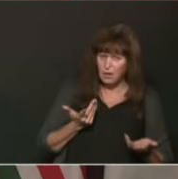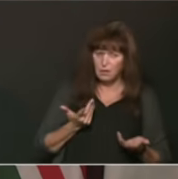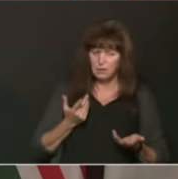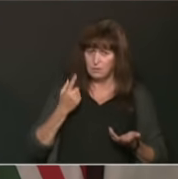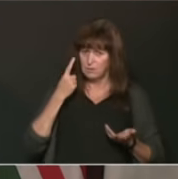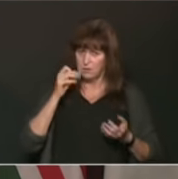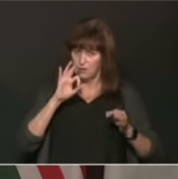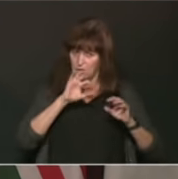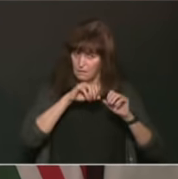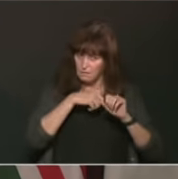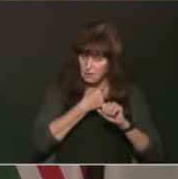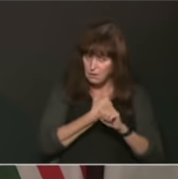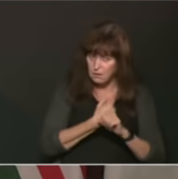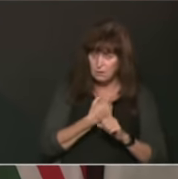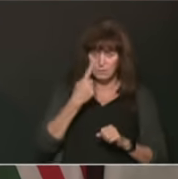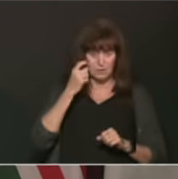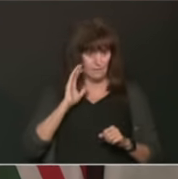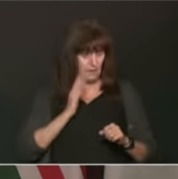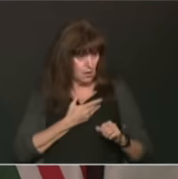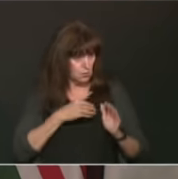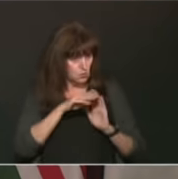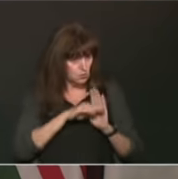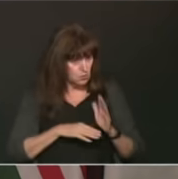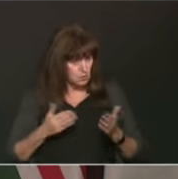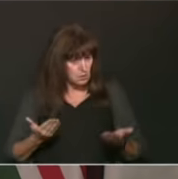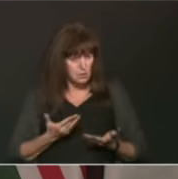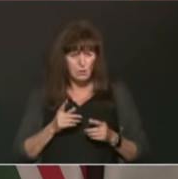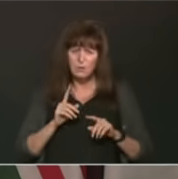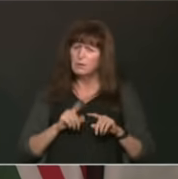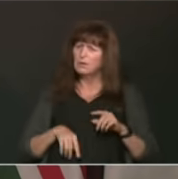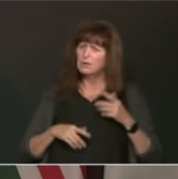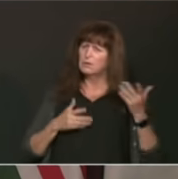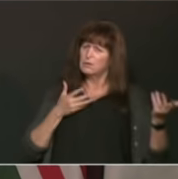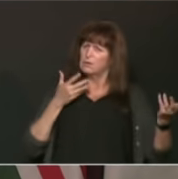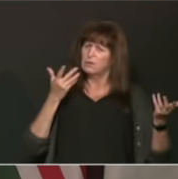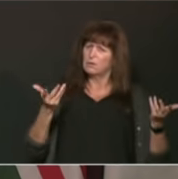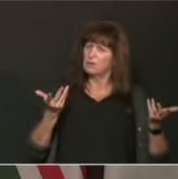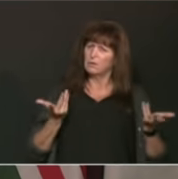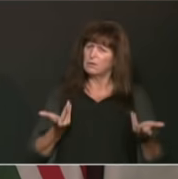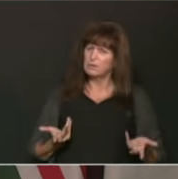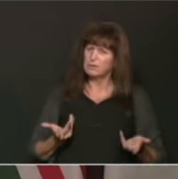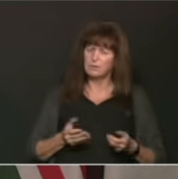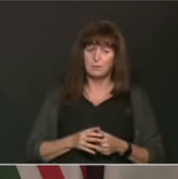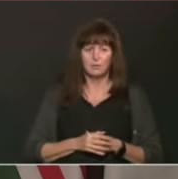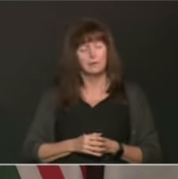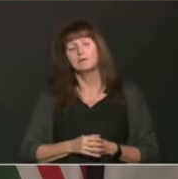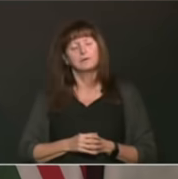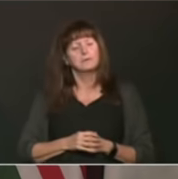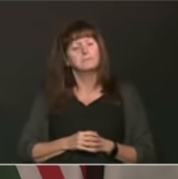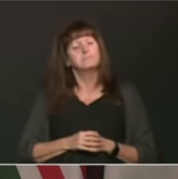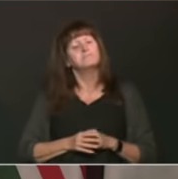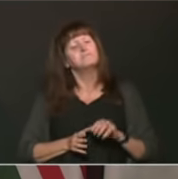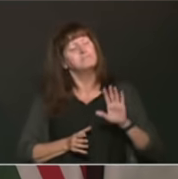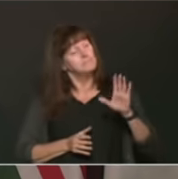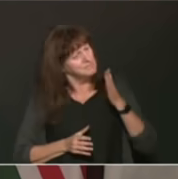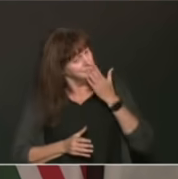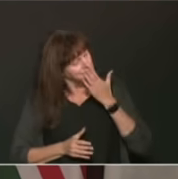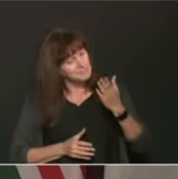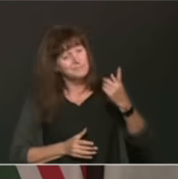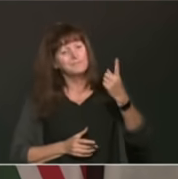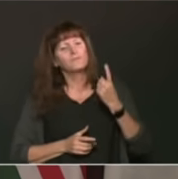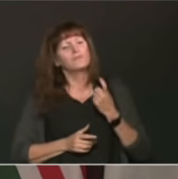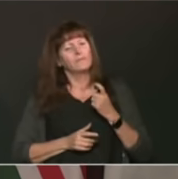restrictions here? Thank you for that question as well. And as it's Thanksgiving, I have to thank Ontarians